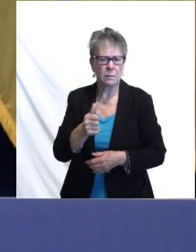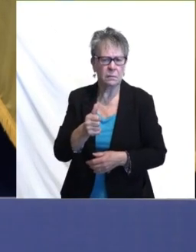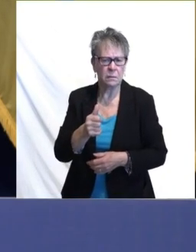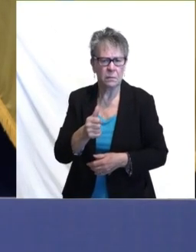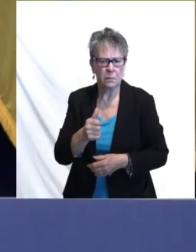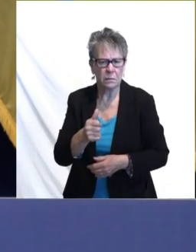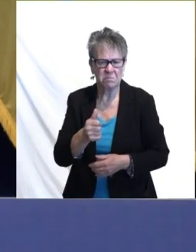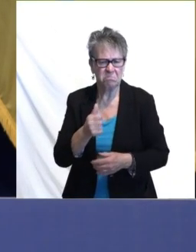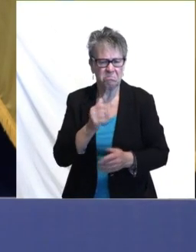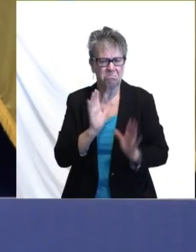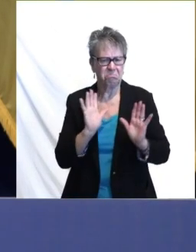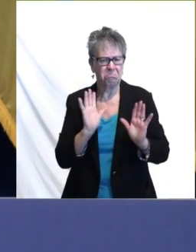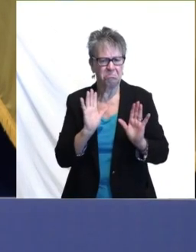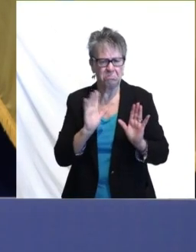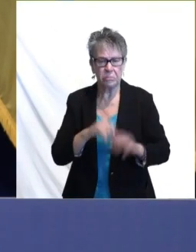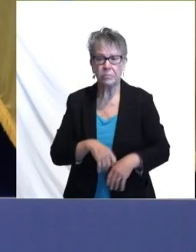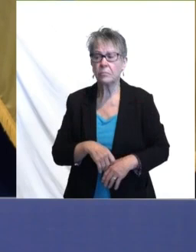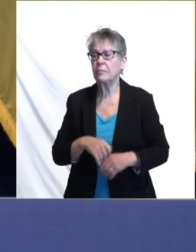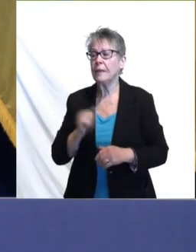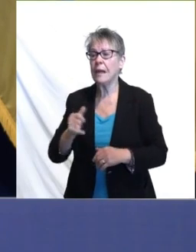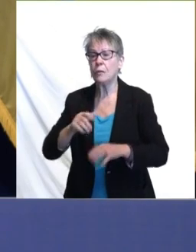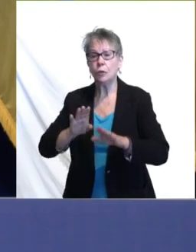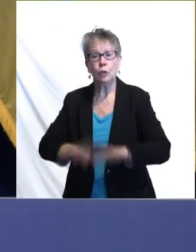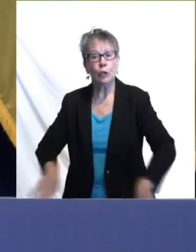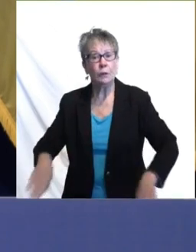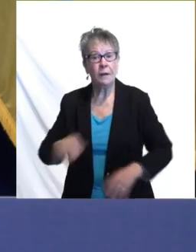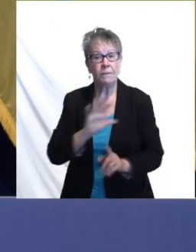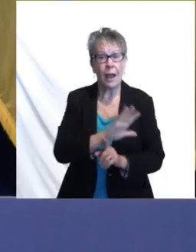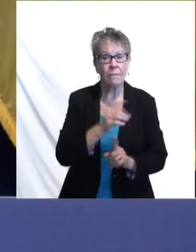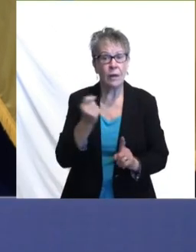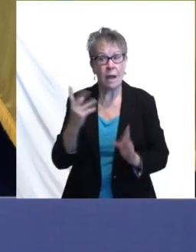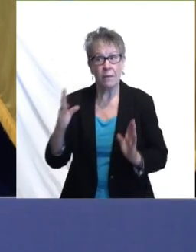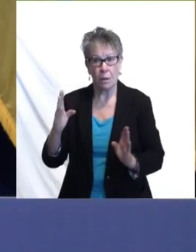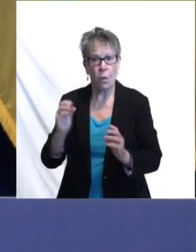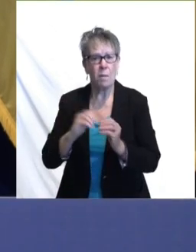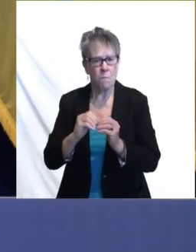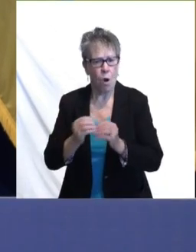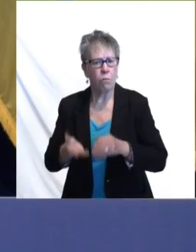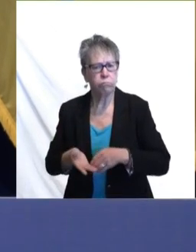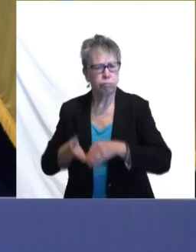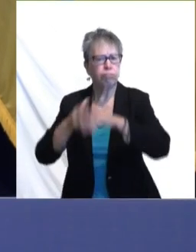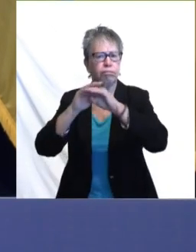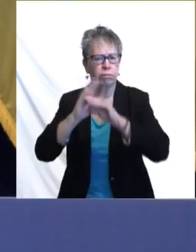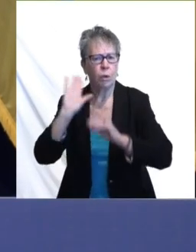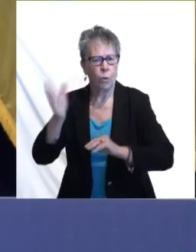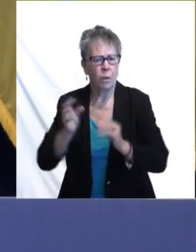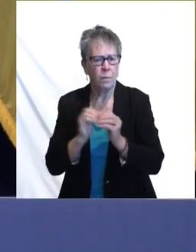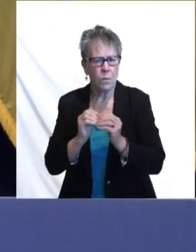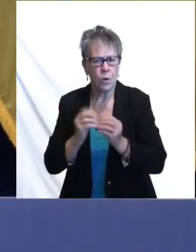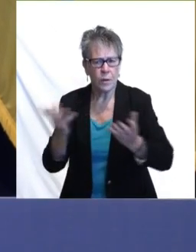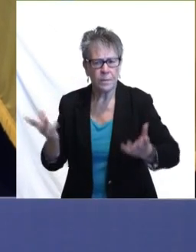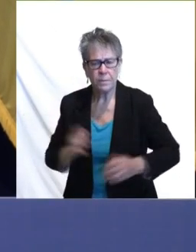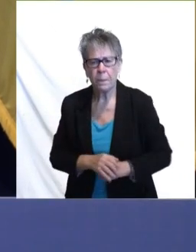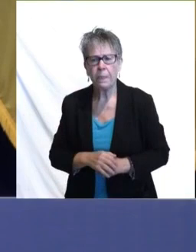time. So bear with us on that. And is any more color on where the geography or relations are on the